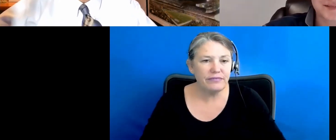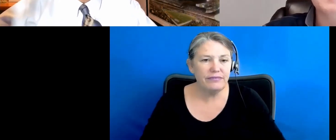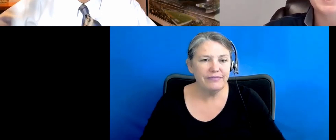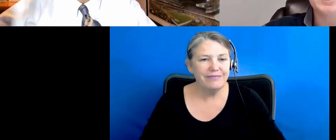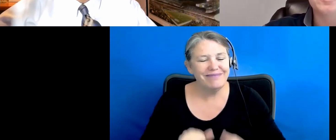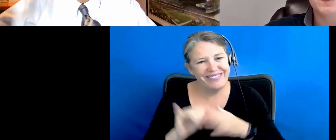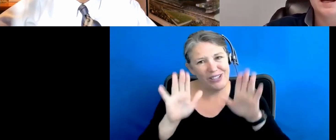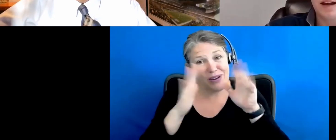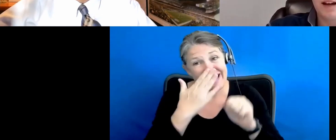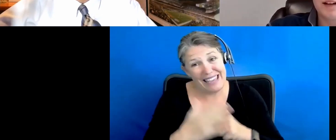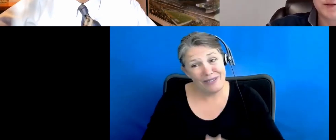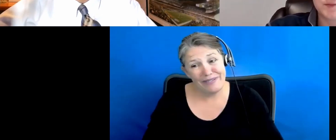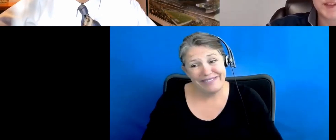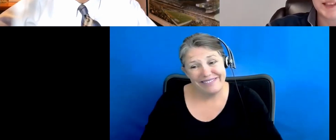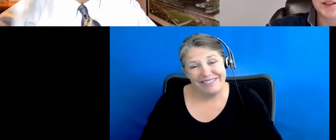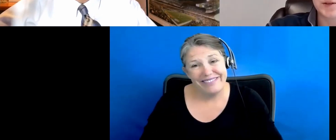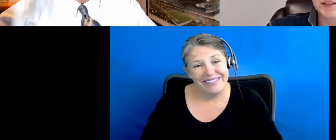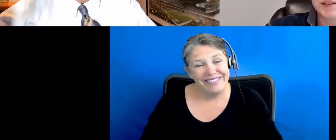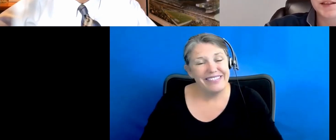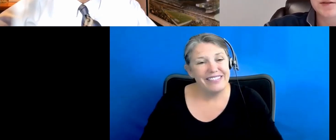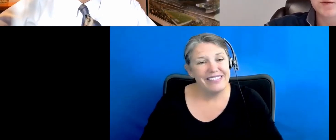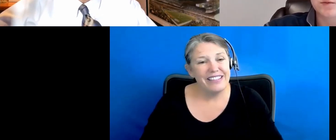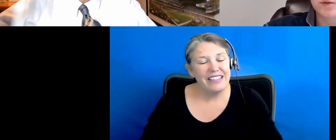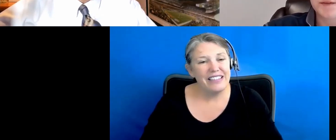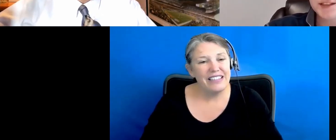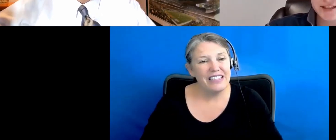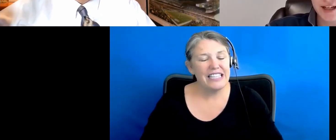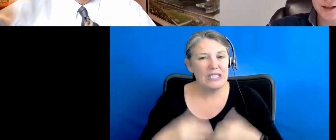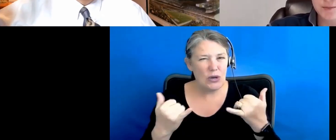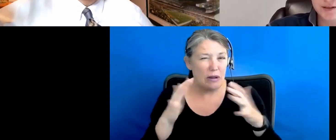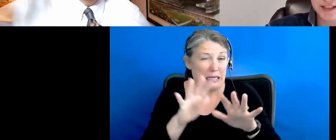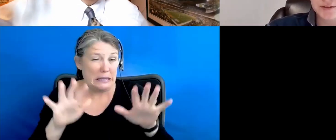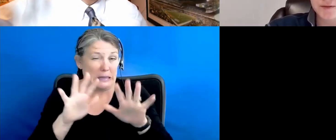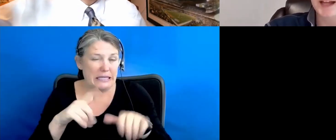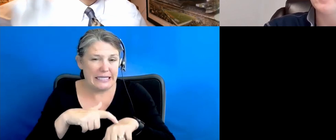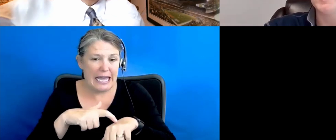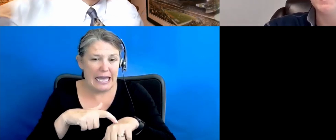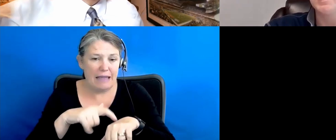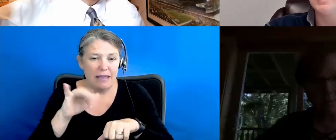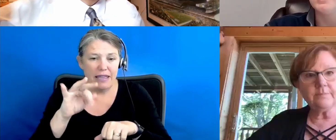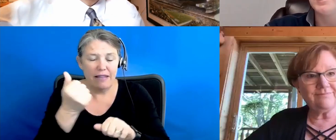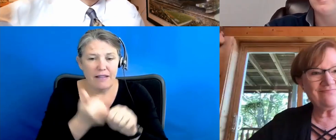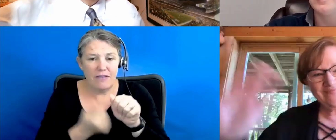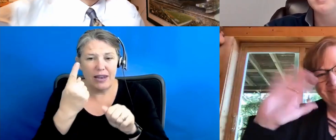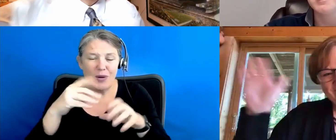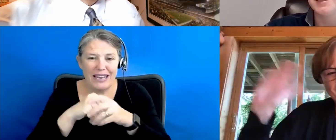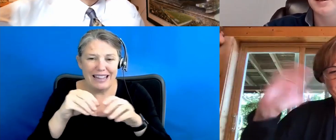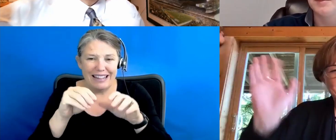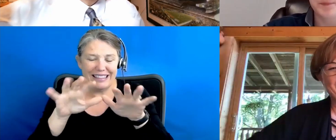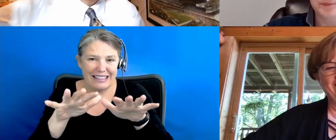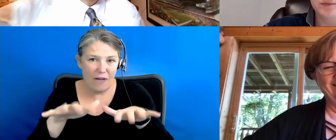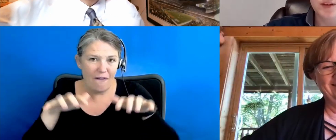That's awesome. Thank you. Let's see. So it's roughly time if anyone in the